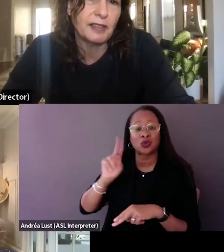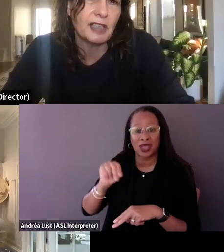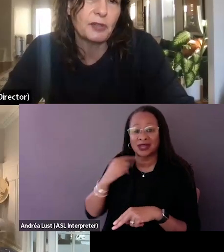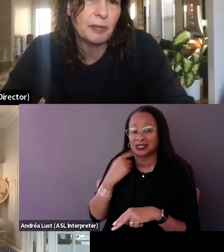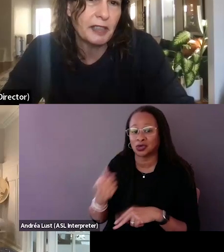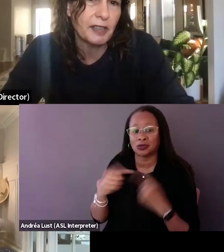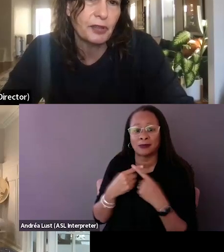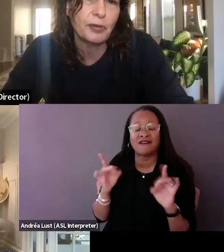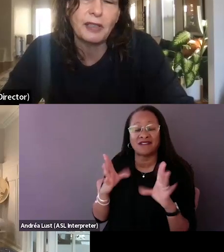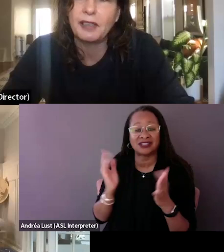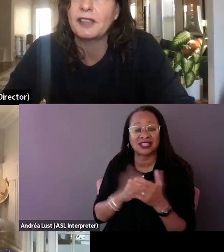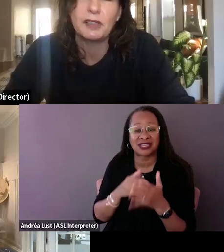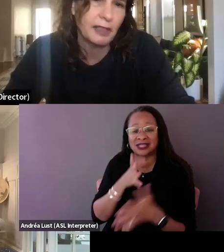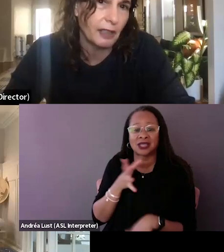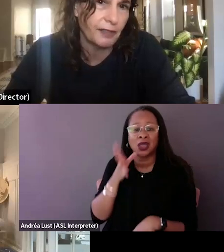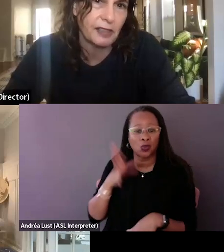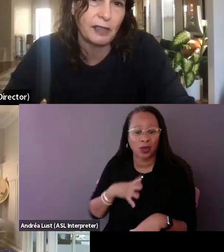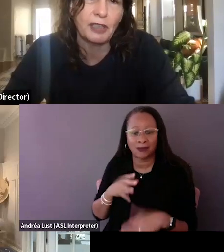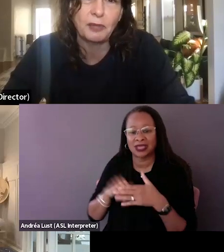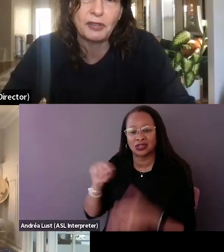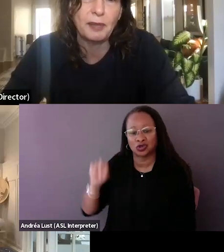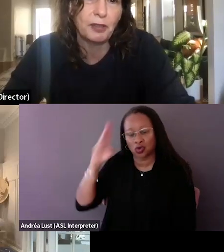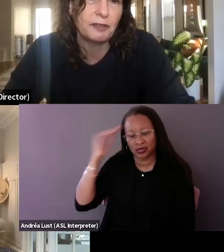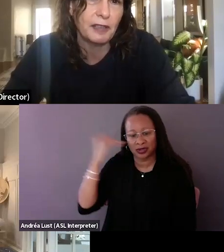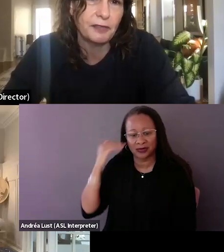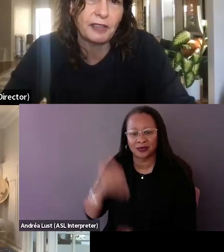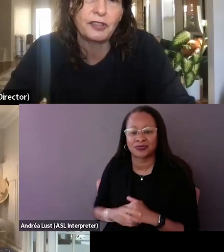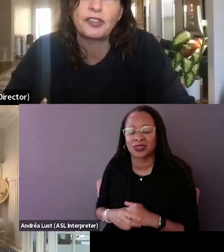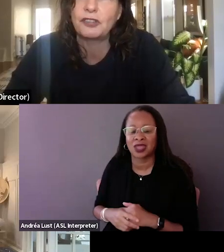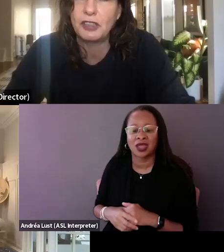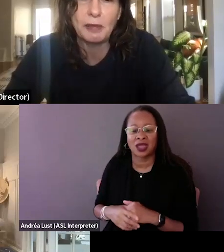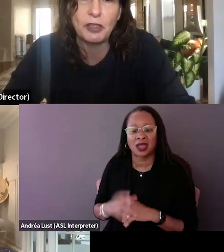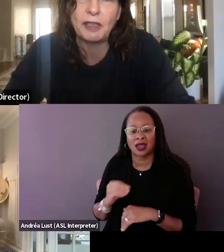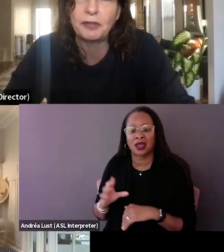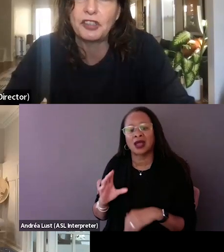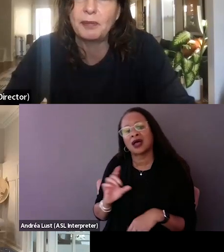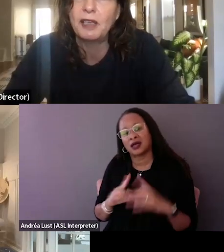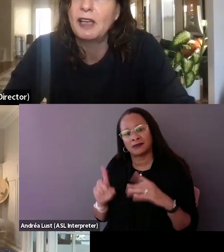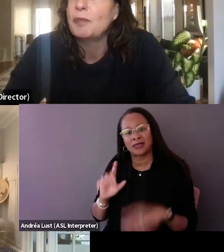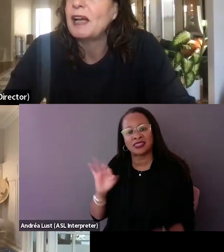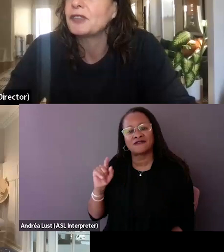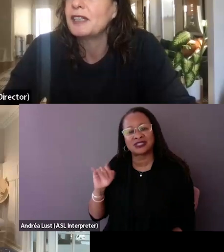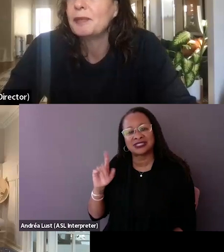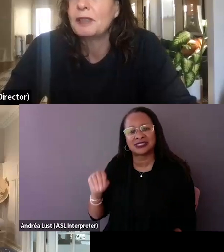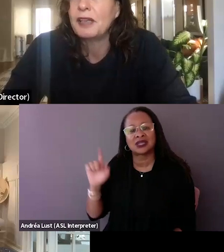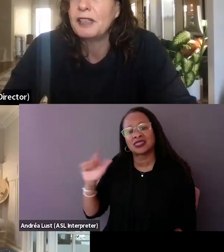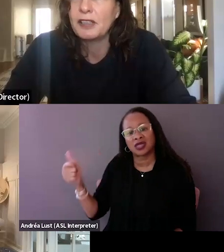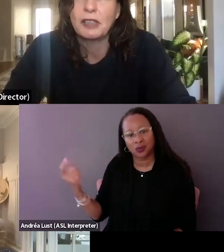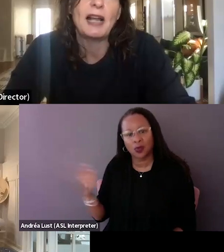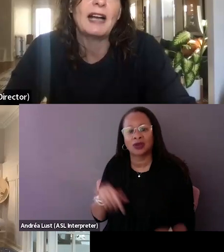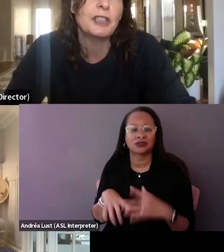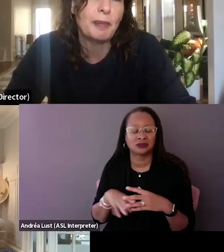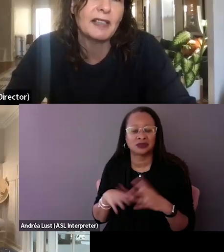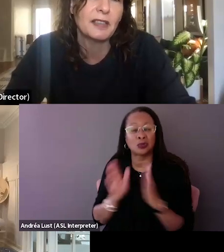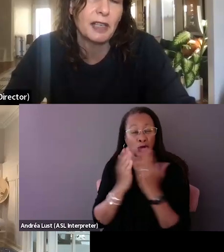about violence against women inside North Korea. Hyun-seo Lee, obviously one of the most high-profile defectors, she's been known by the regime. Pastor Kim and